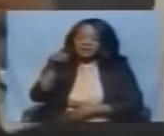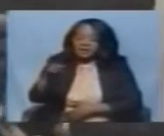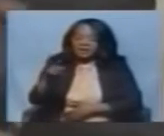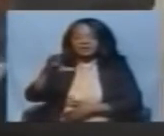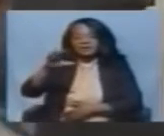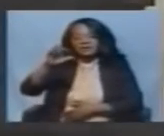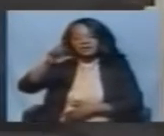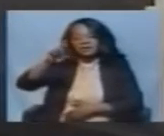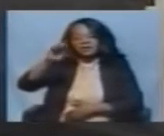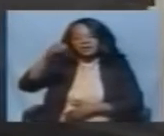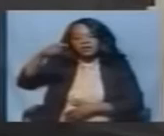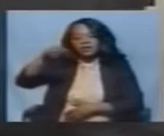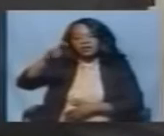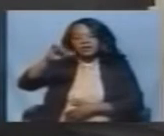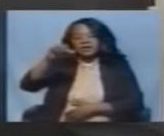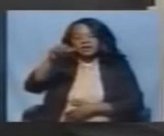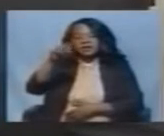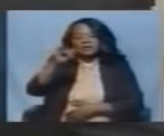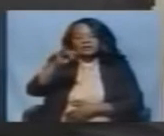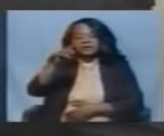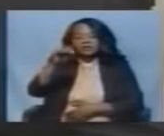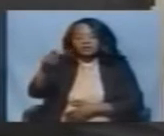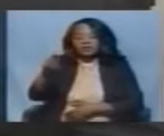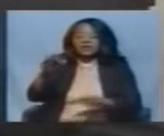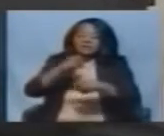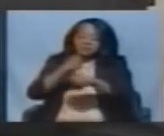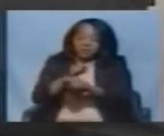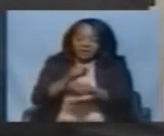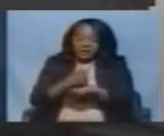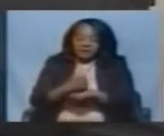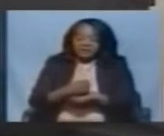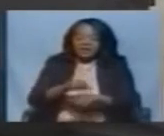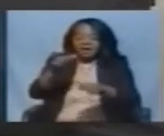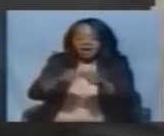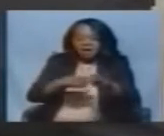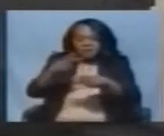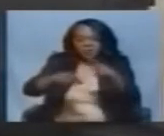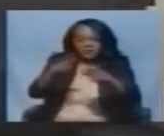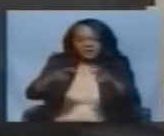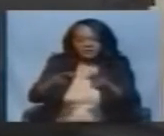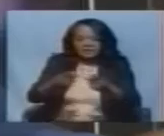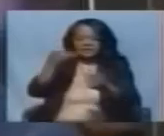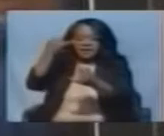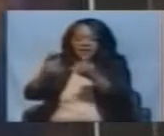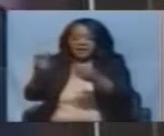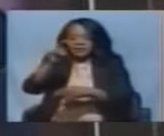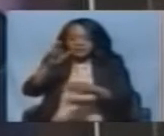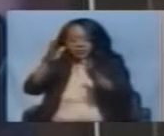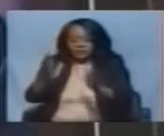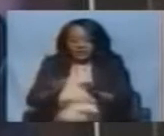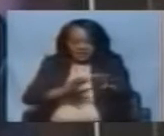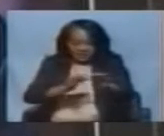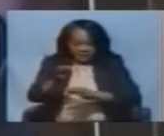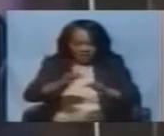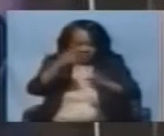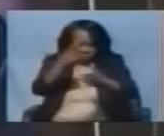and it goes to a buyer, then the buyer buys. So in the procurement cycle, every process begins by the end user defining what he